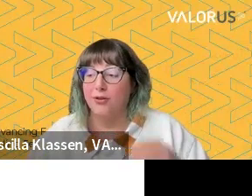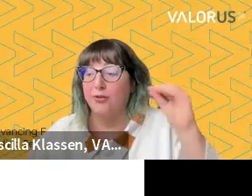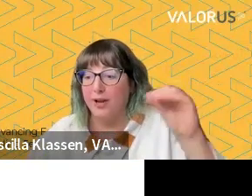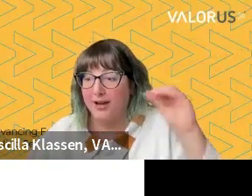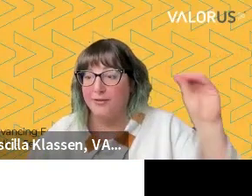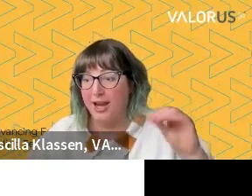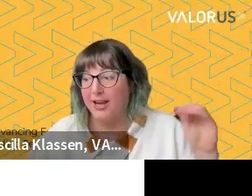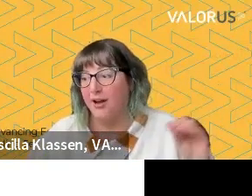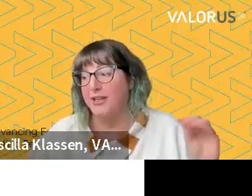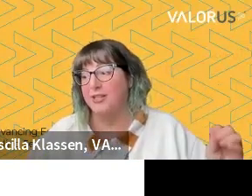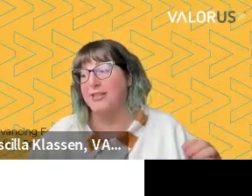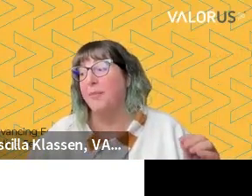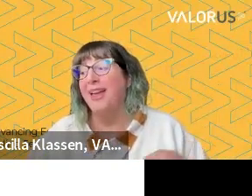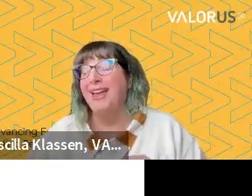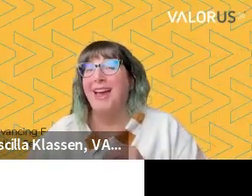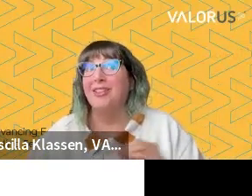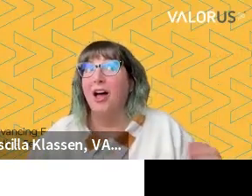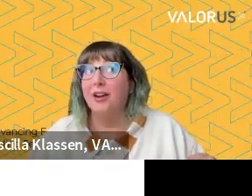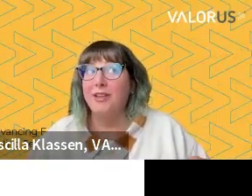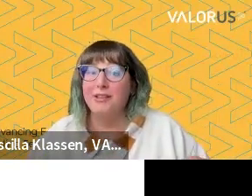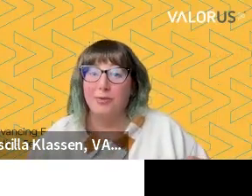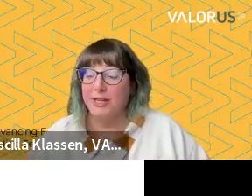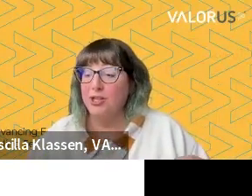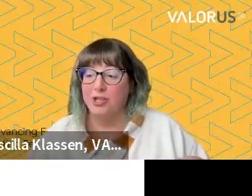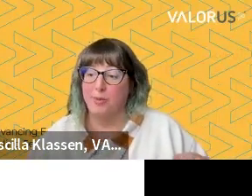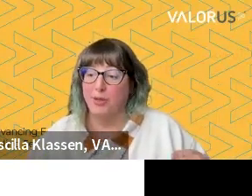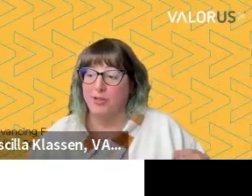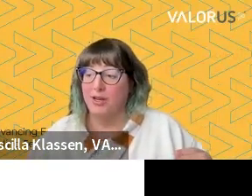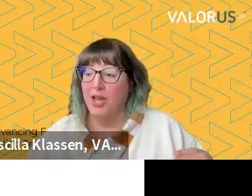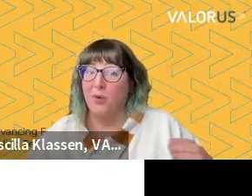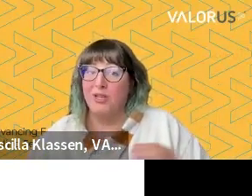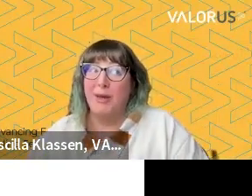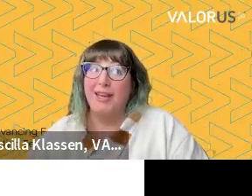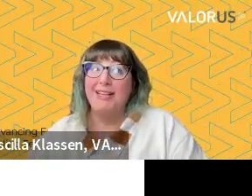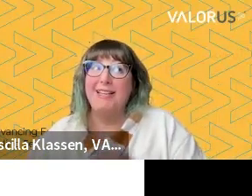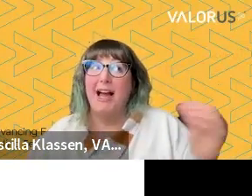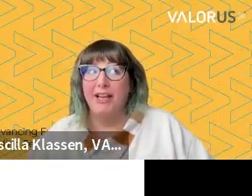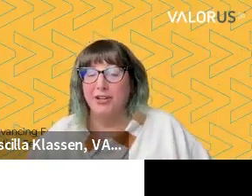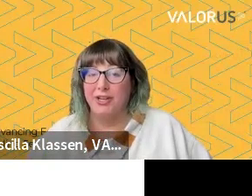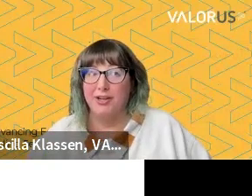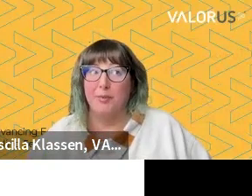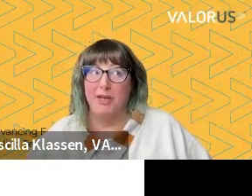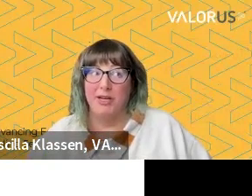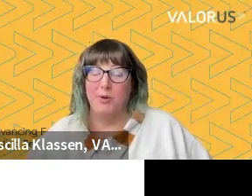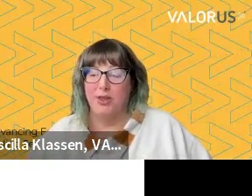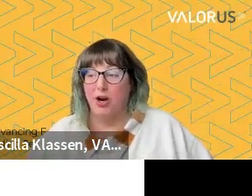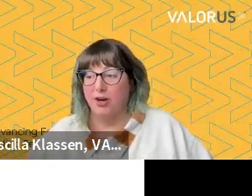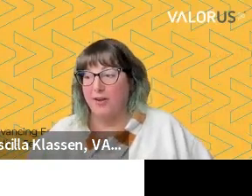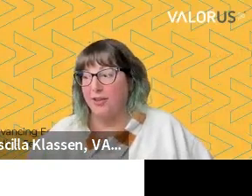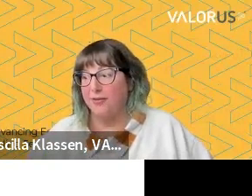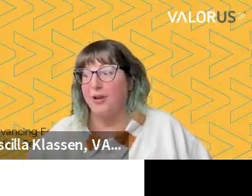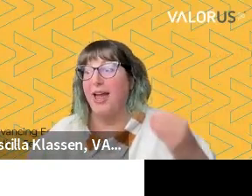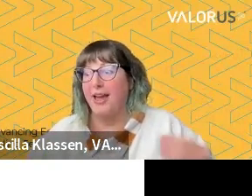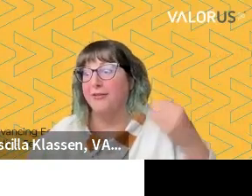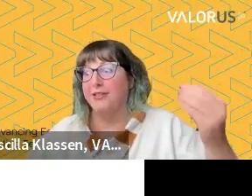have to go through, kind of checking off each step. And a lot of it is relationship building. We spent an entire year meeting with the